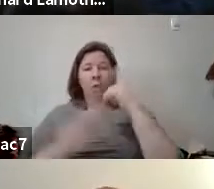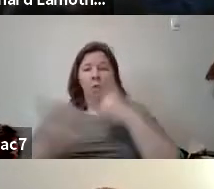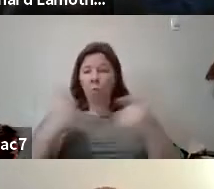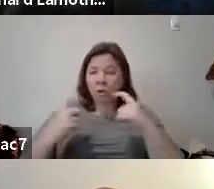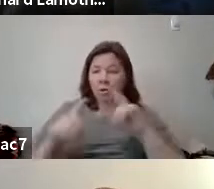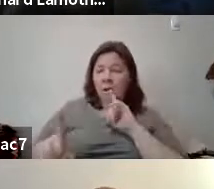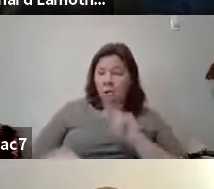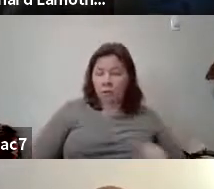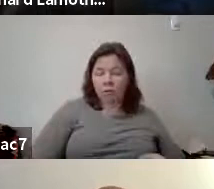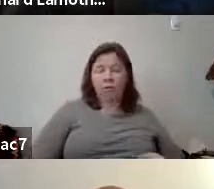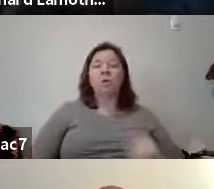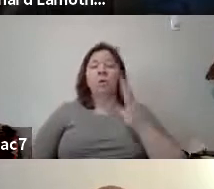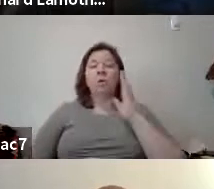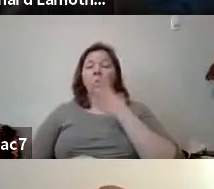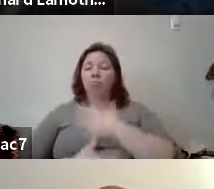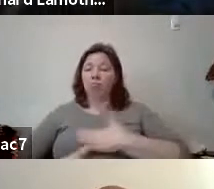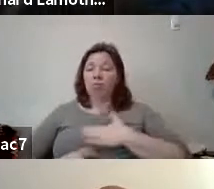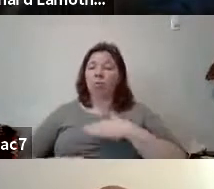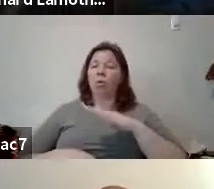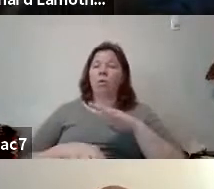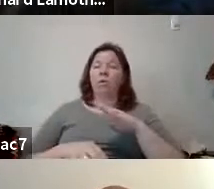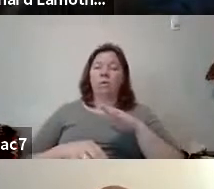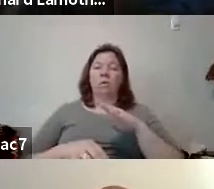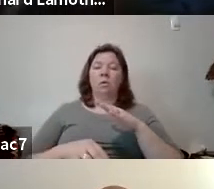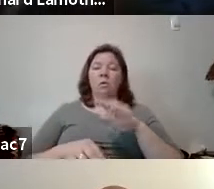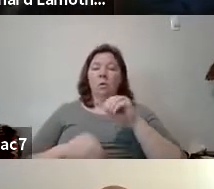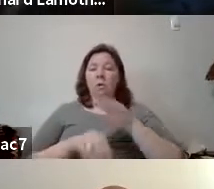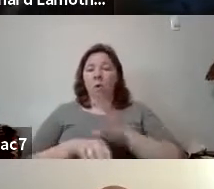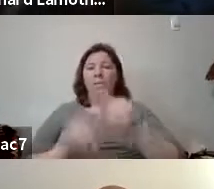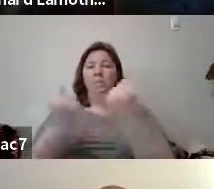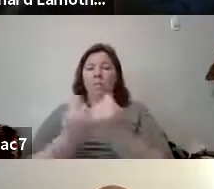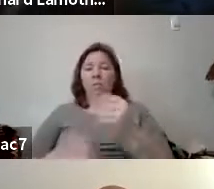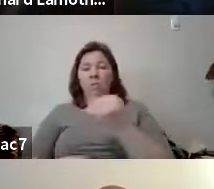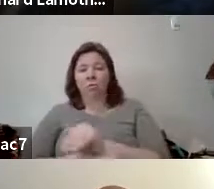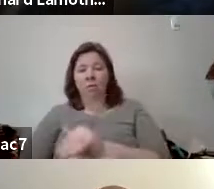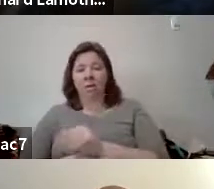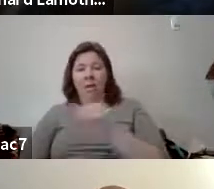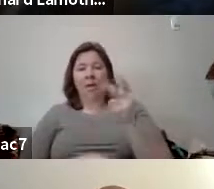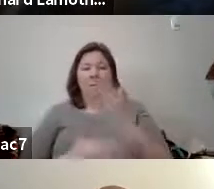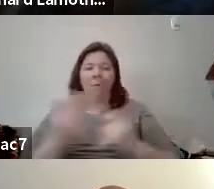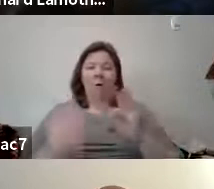and answers. It's been a joy to be on your team tonight and be part of the Lions.